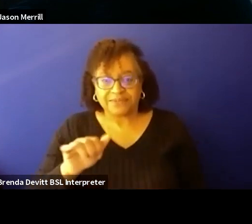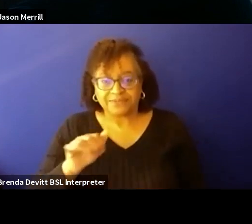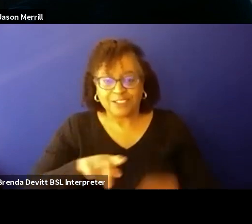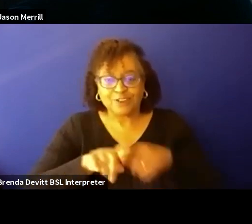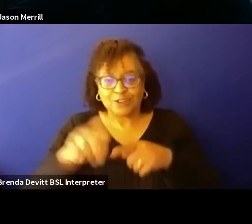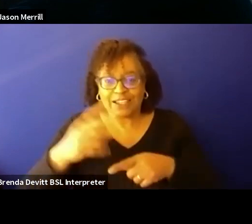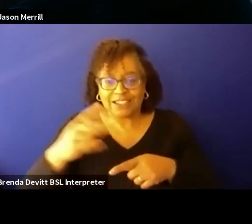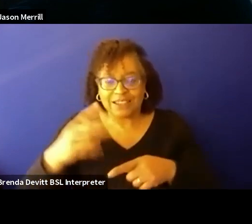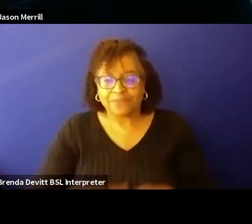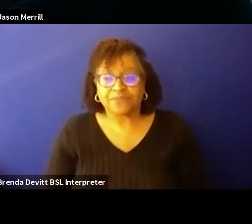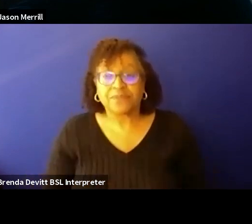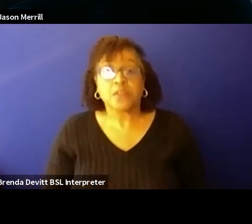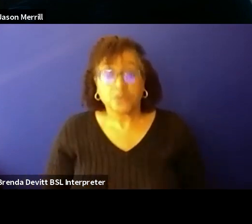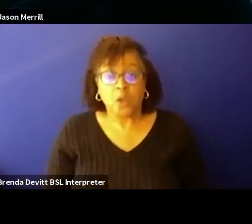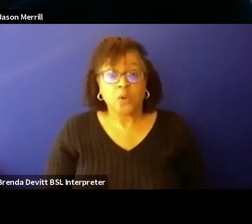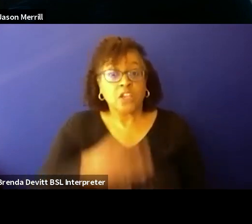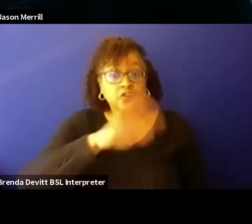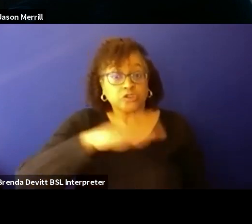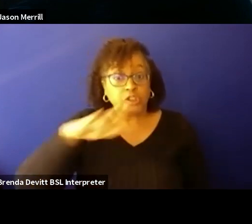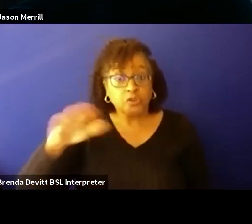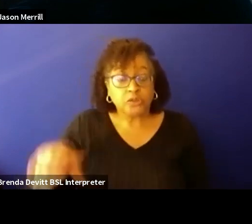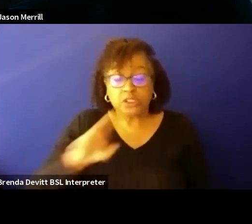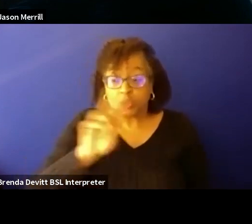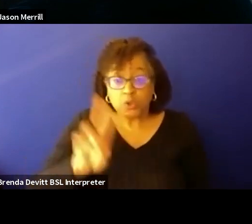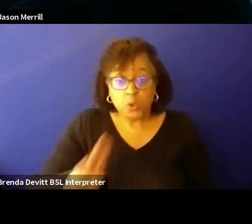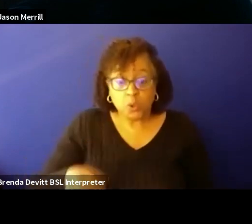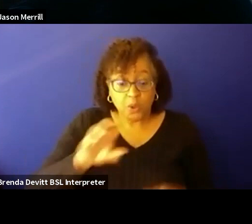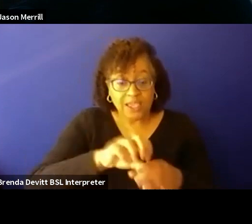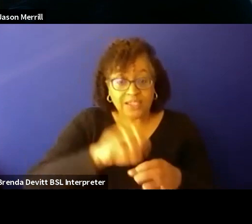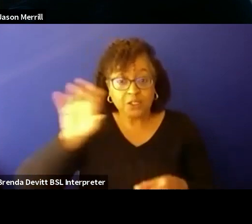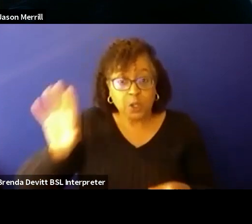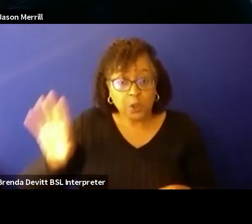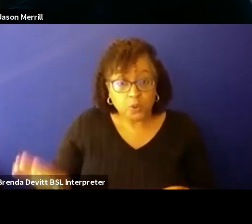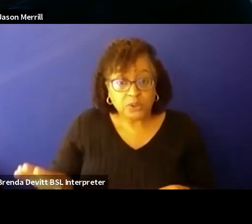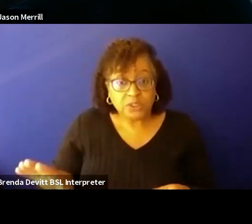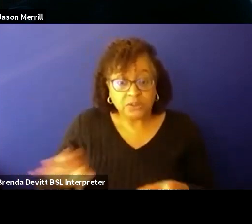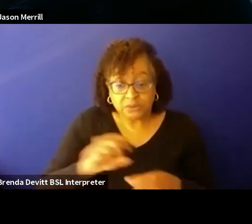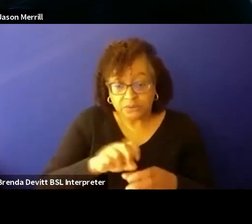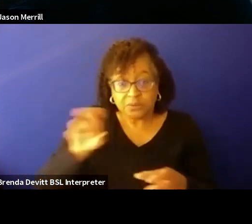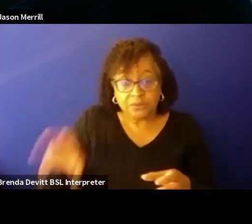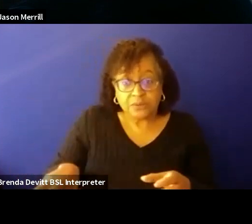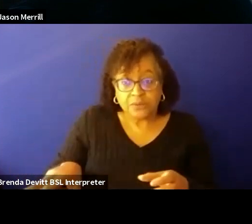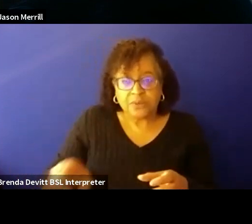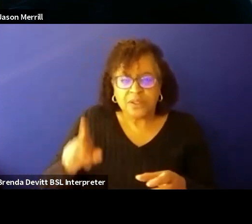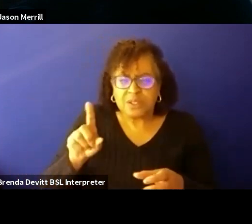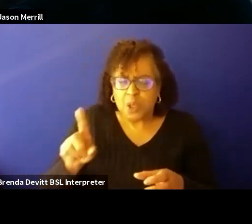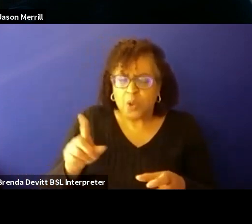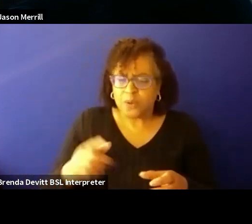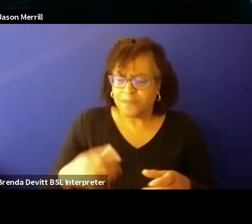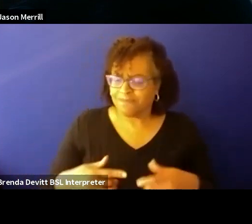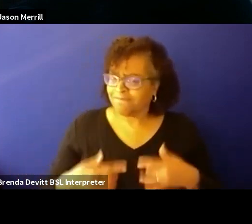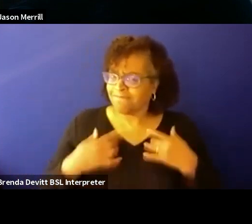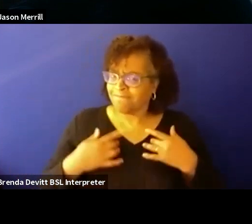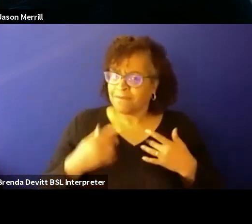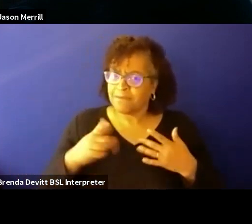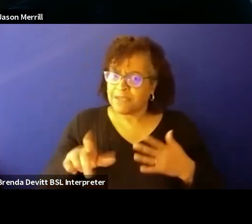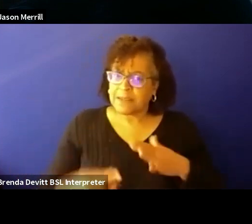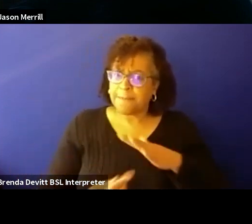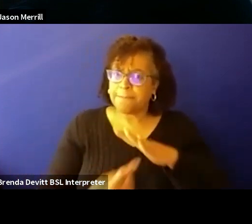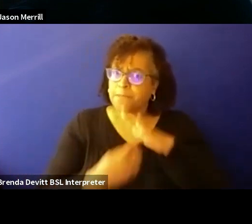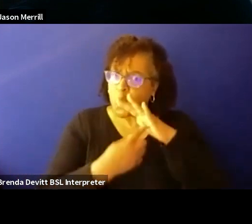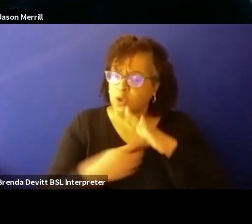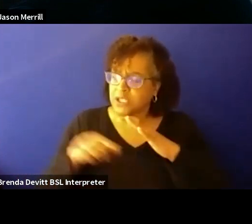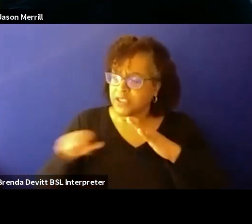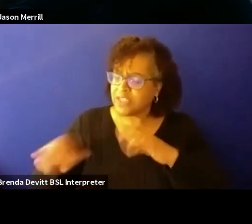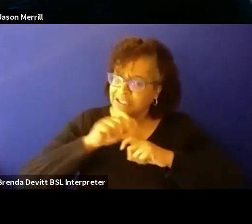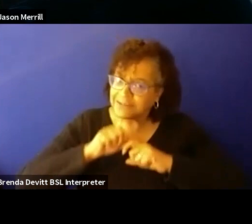when children get excluded from school, is it important for them to get their lesson to